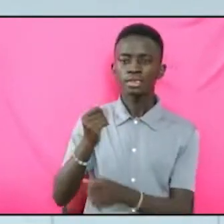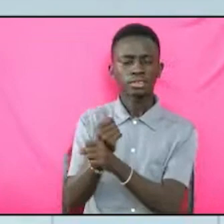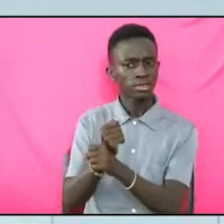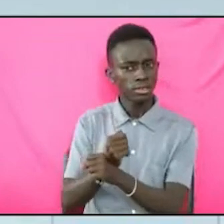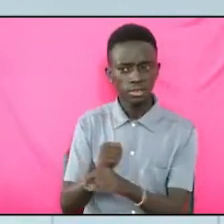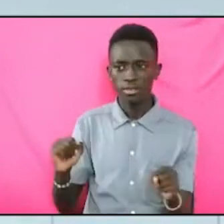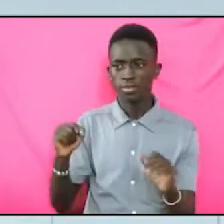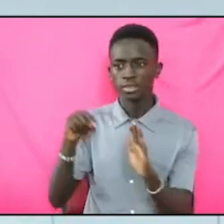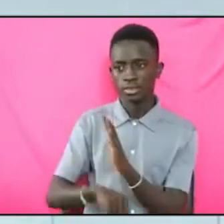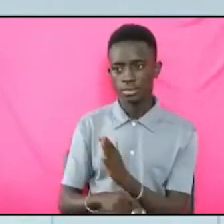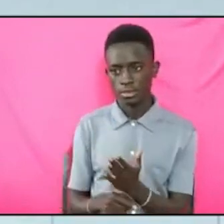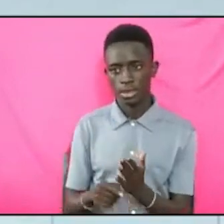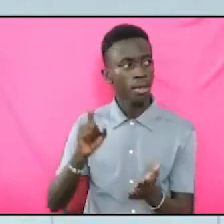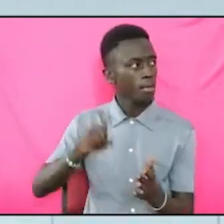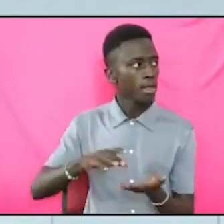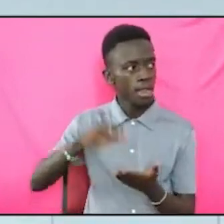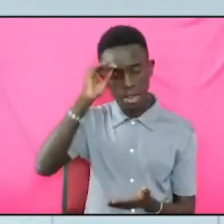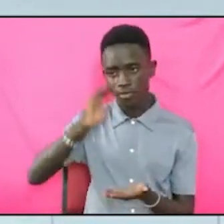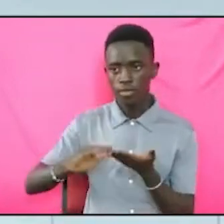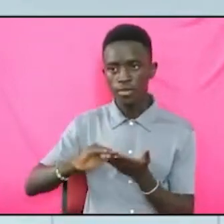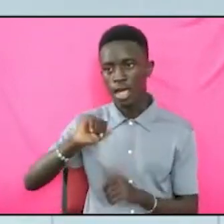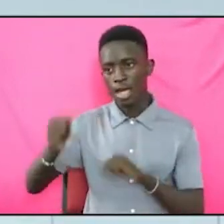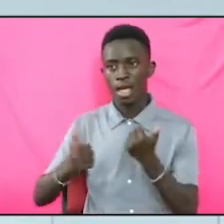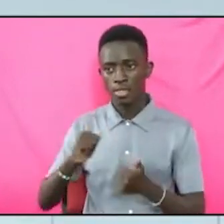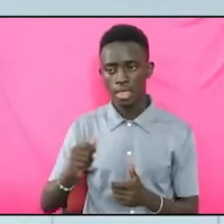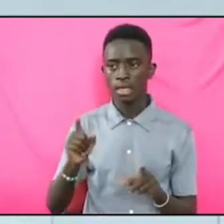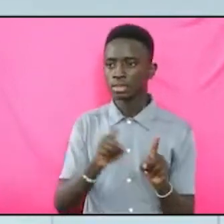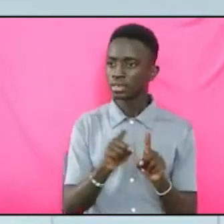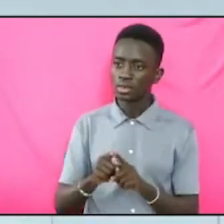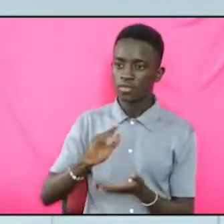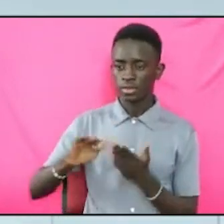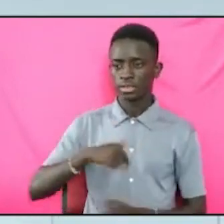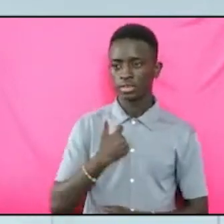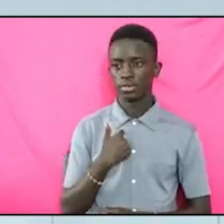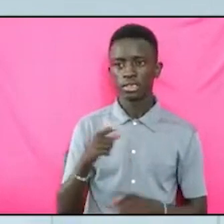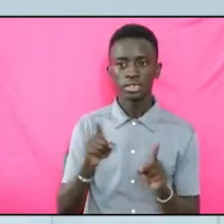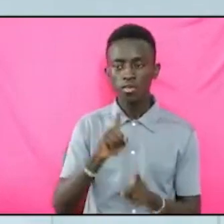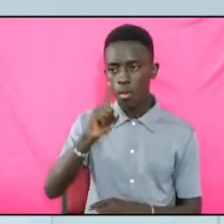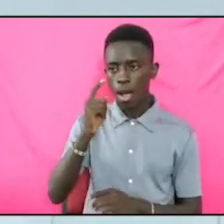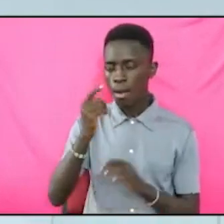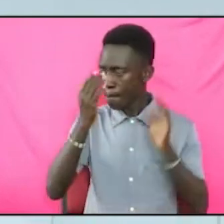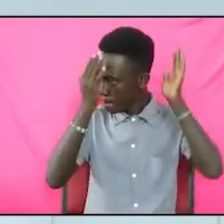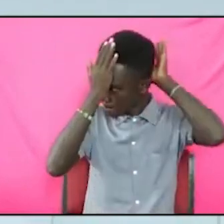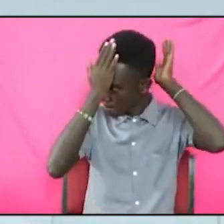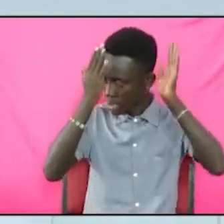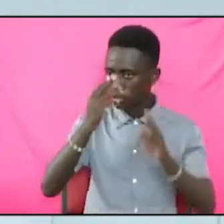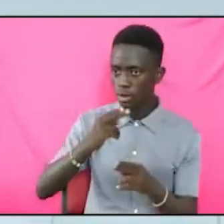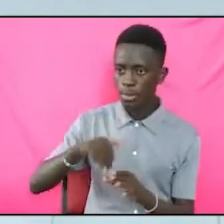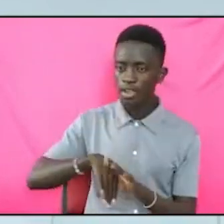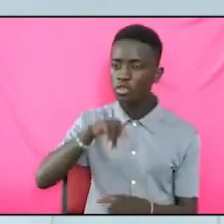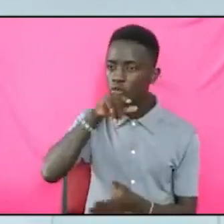others and forgive self. The late Bishop Kivengere of Uganda, Festo Kivengere of Uganda, wrote a book that